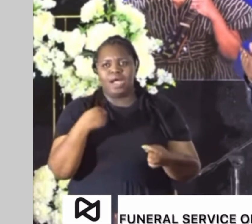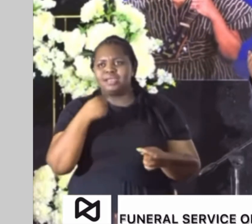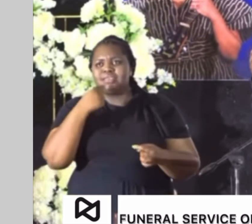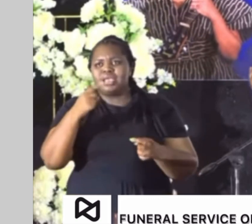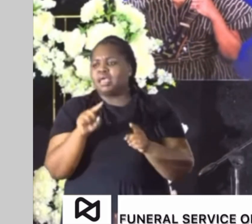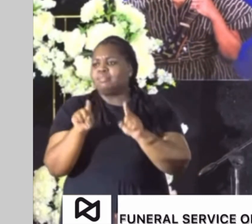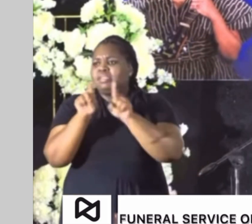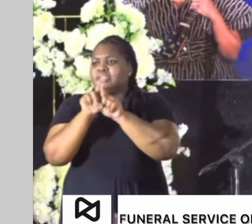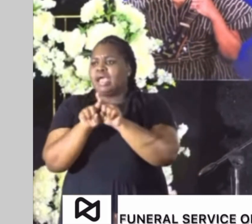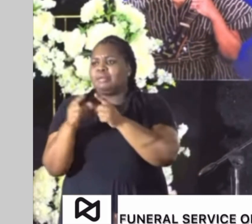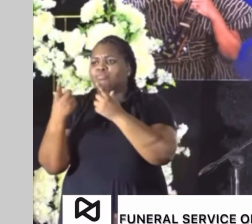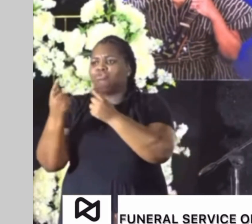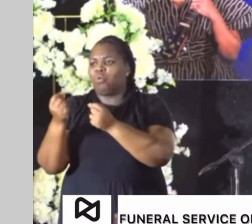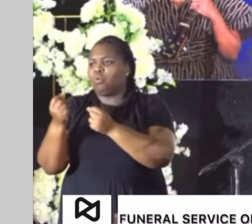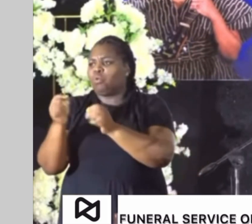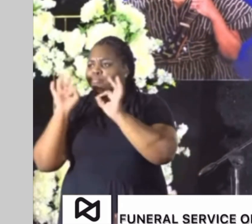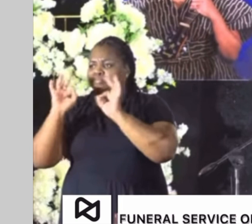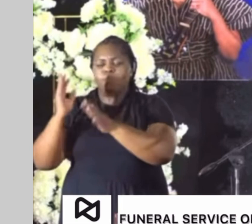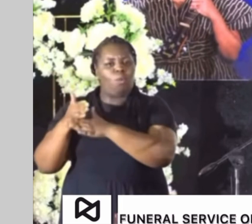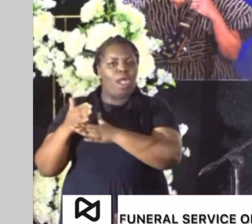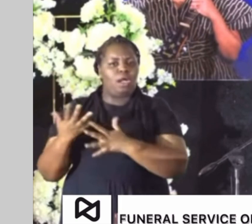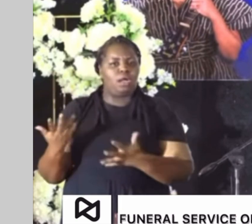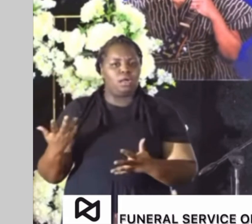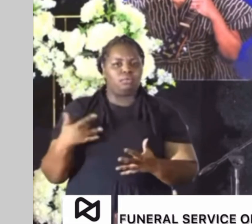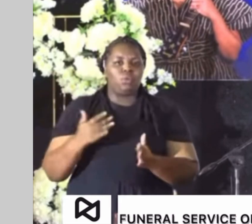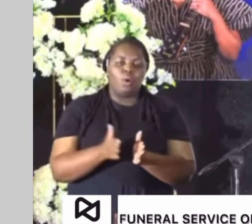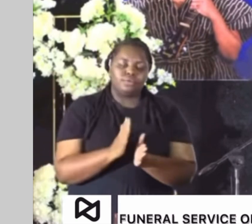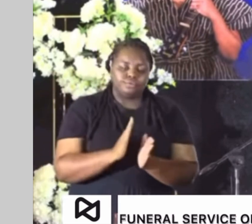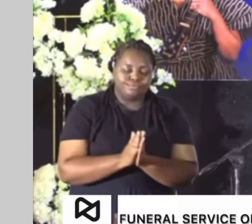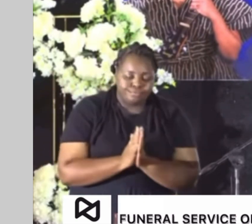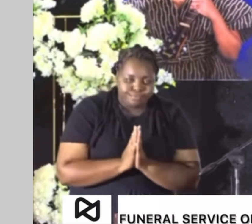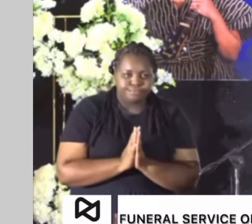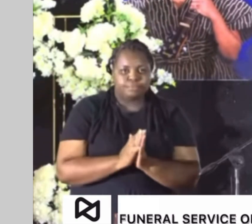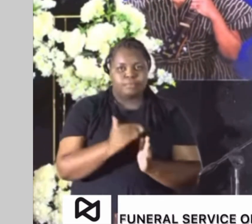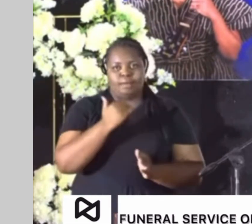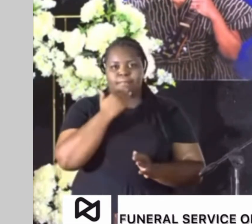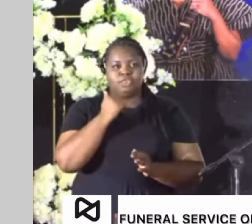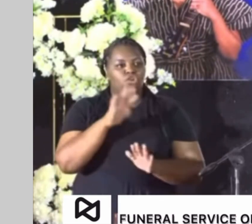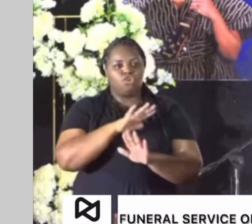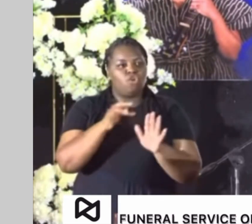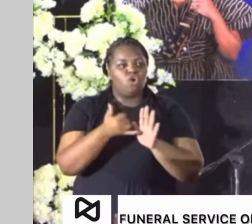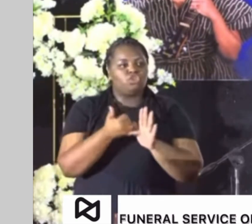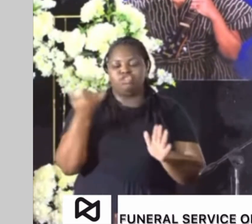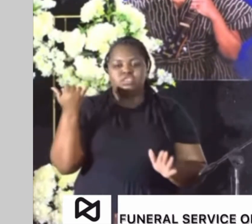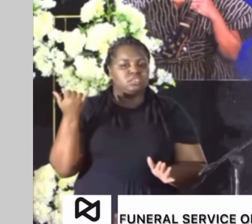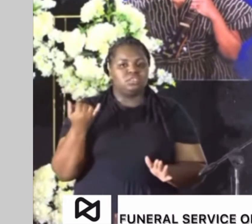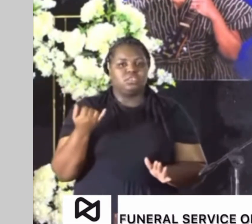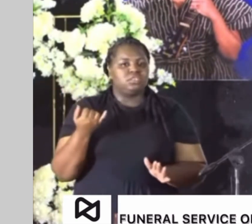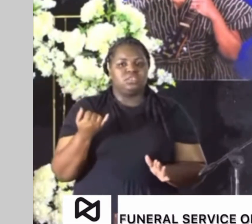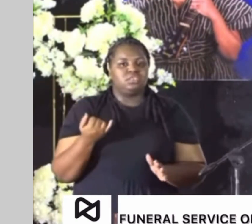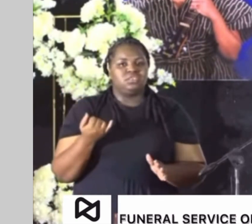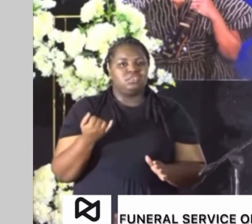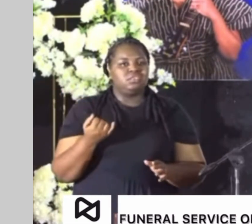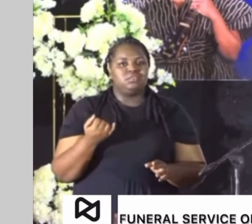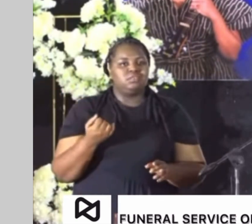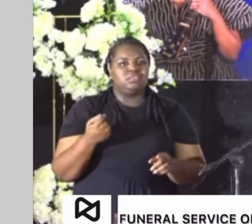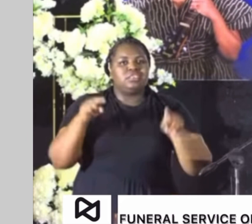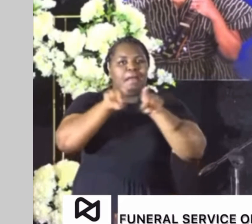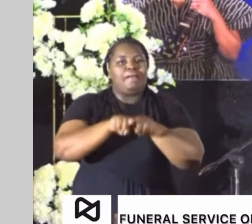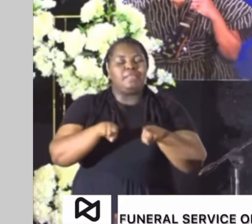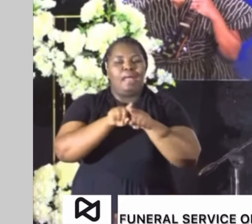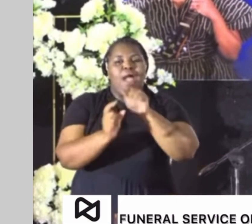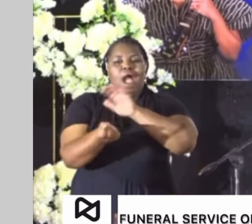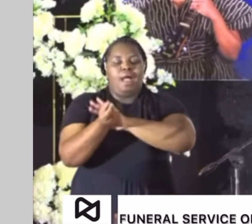protect her. You come here acting all emotional after what you did to her. You people are very, very heartless.